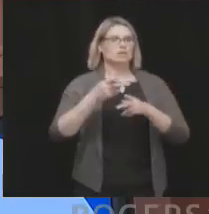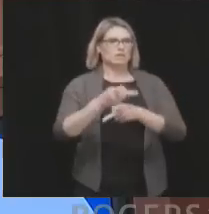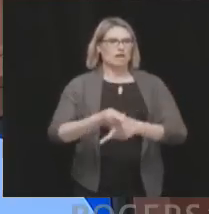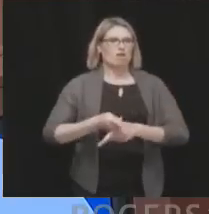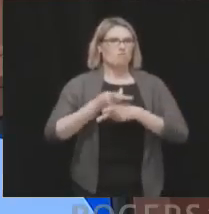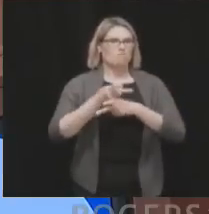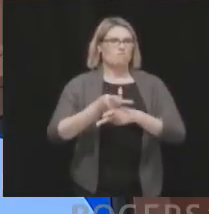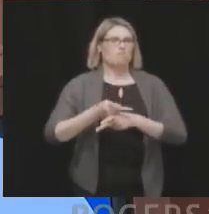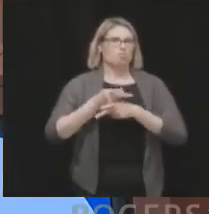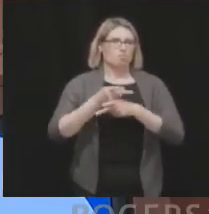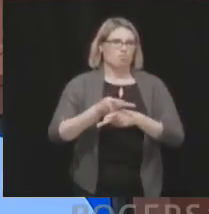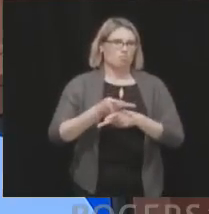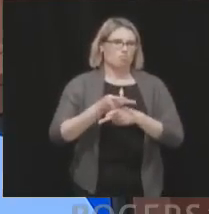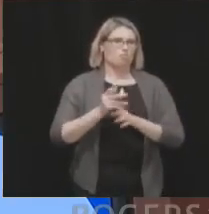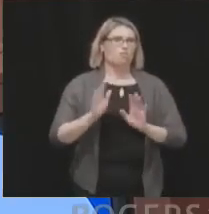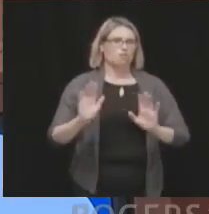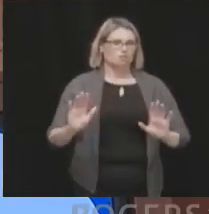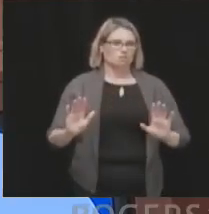weekend. Thank you.